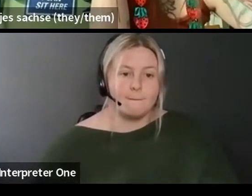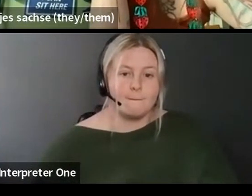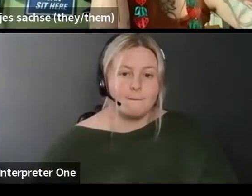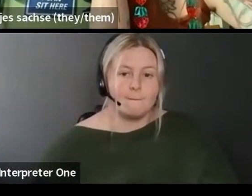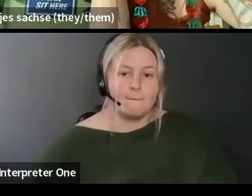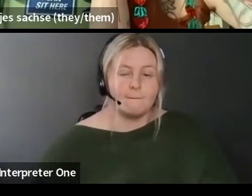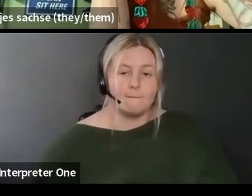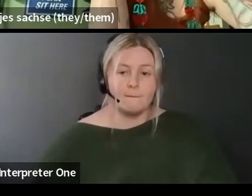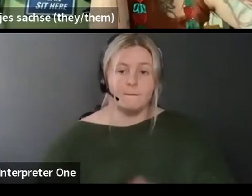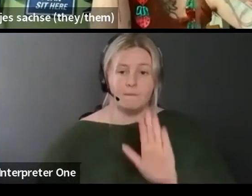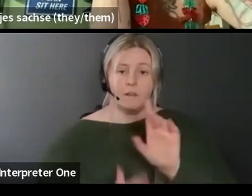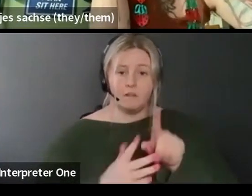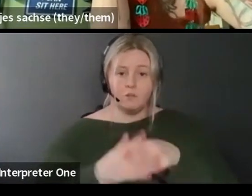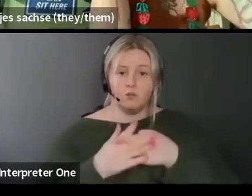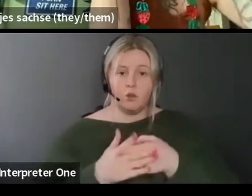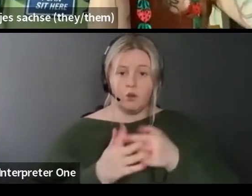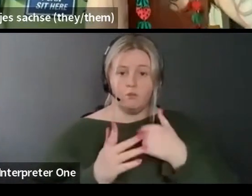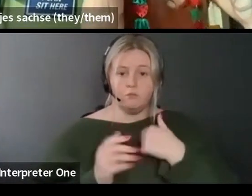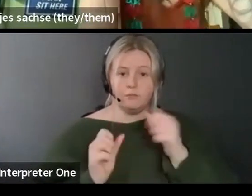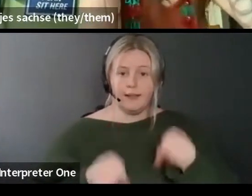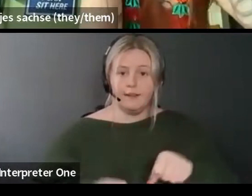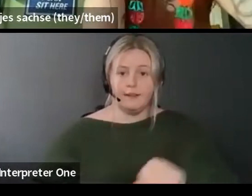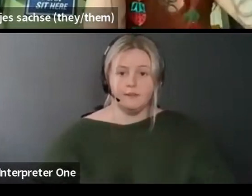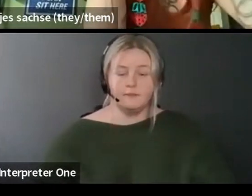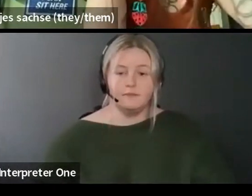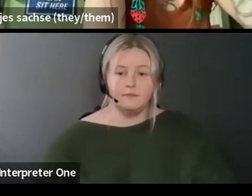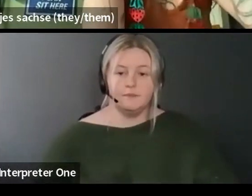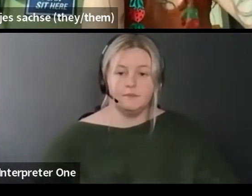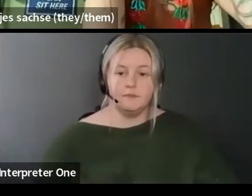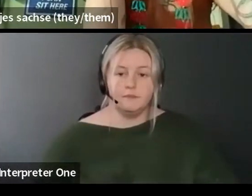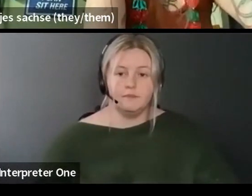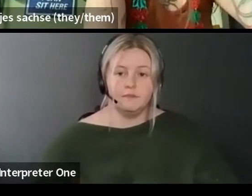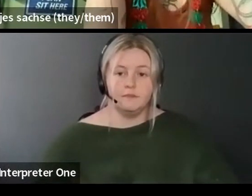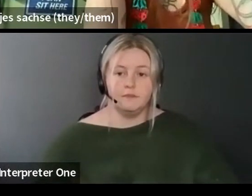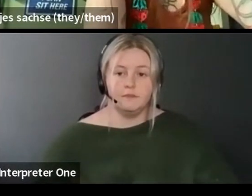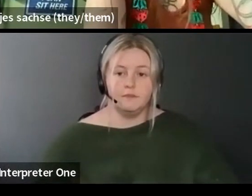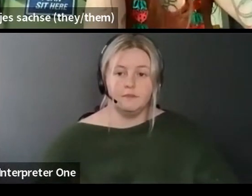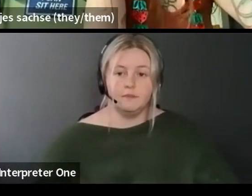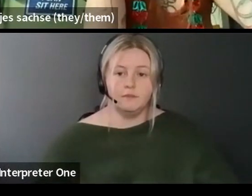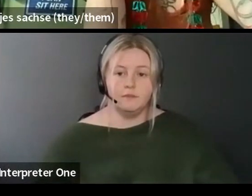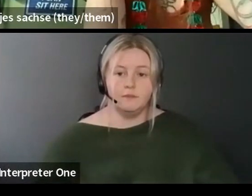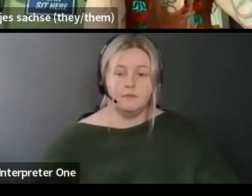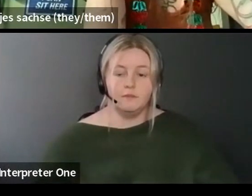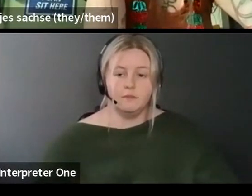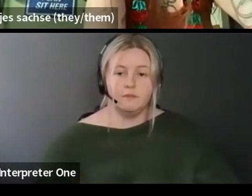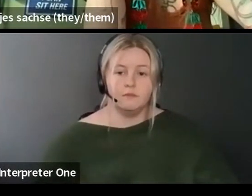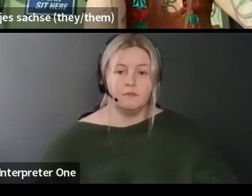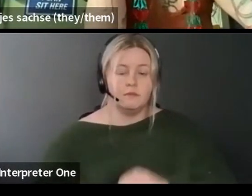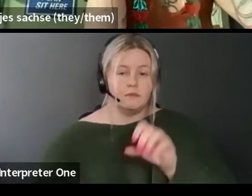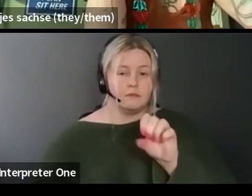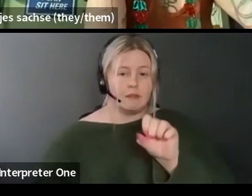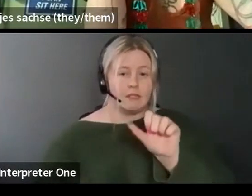I can start, you know, I can start with Suleiman Fakiri,